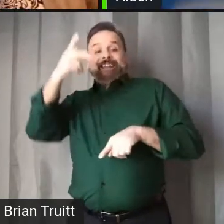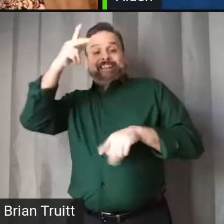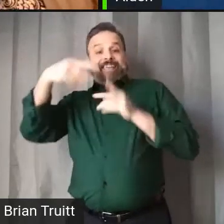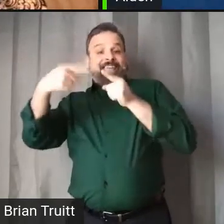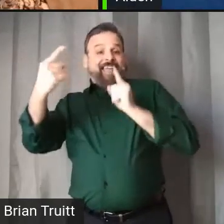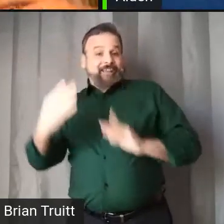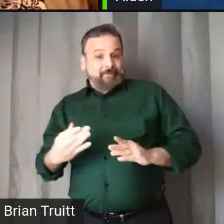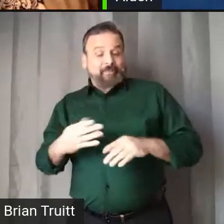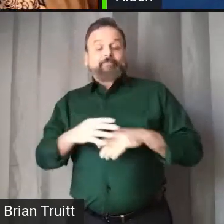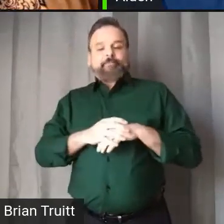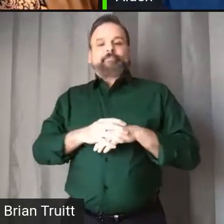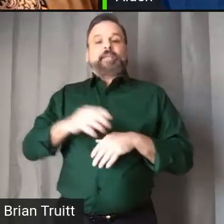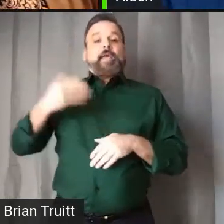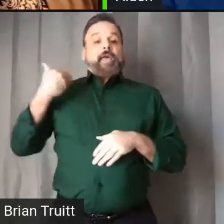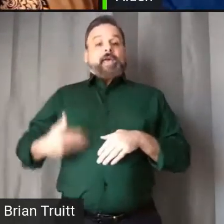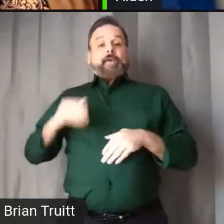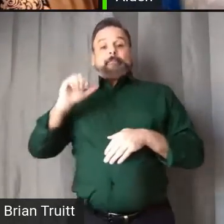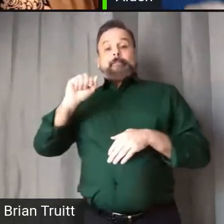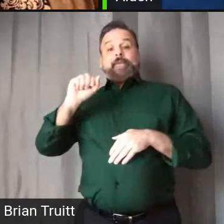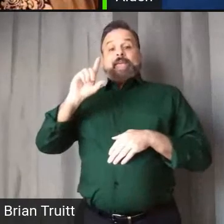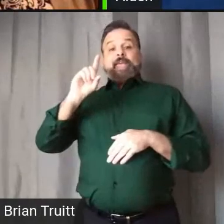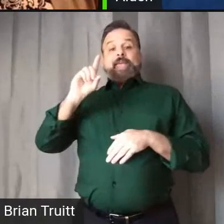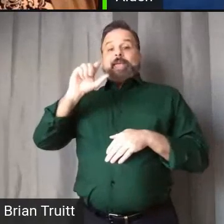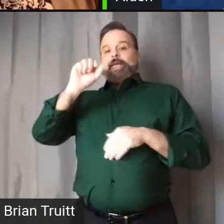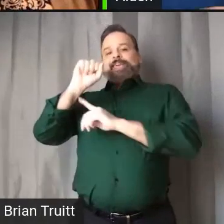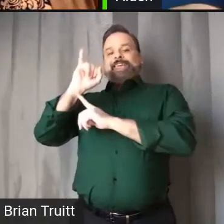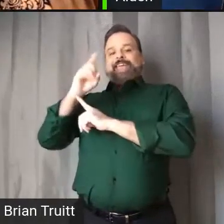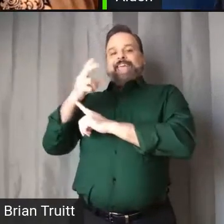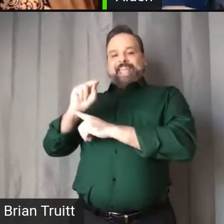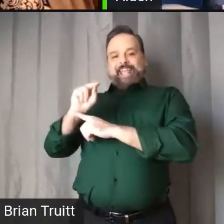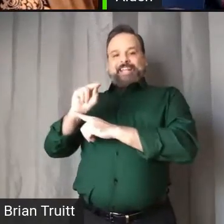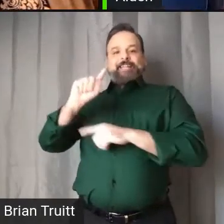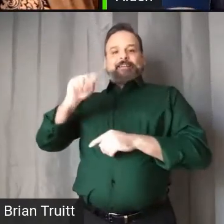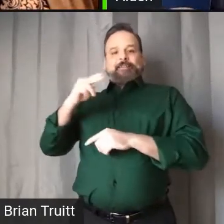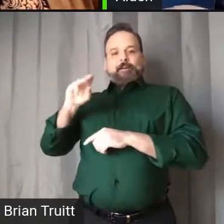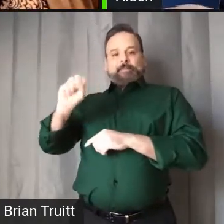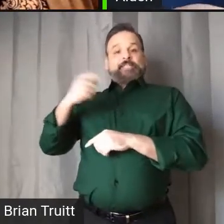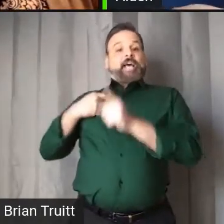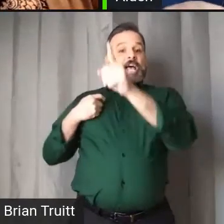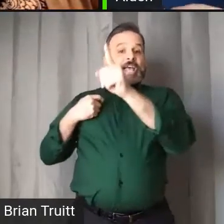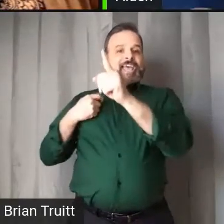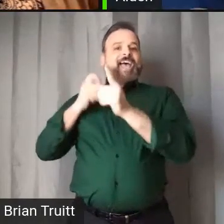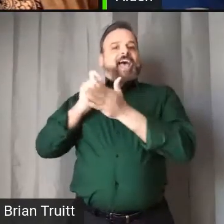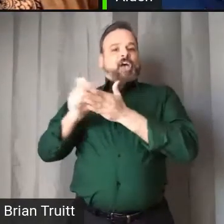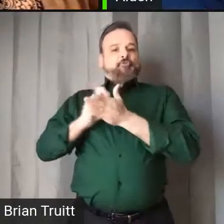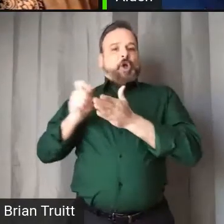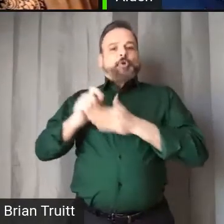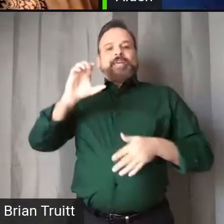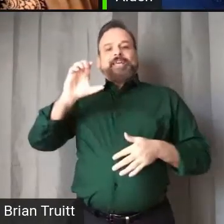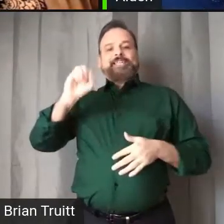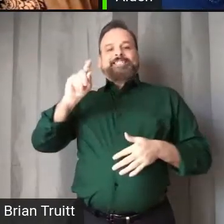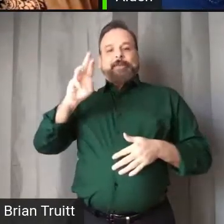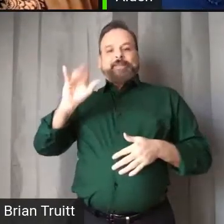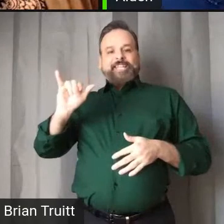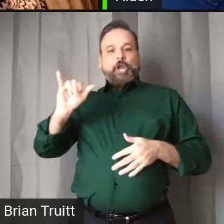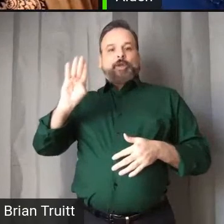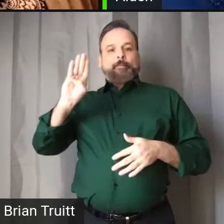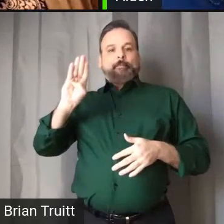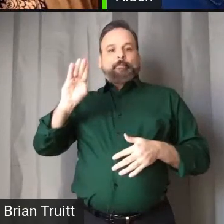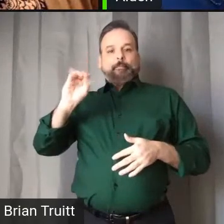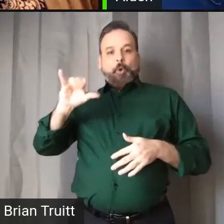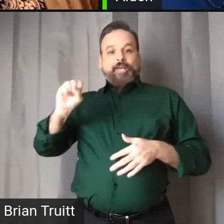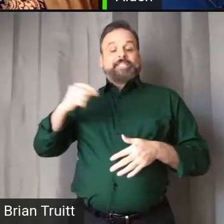Hello, my name is Aiden Thomas. I am the author of Cemetery Boys. Ooh, there we go. I am calling in